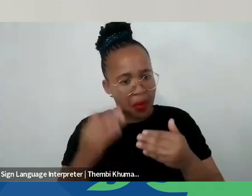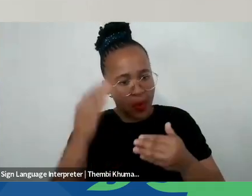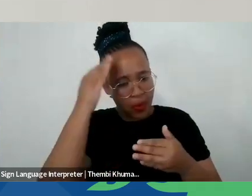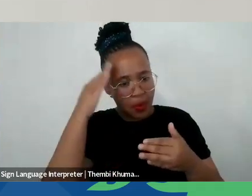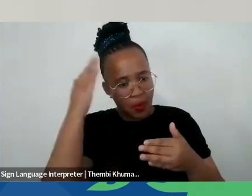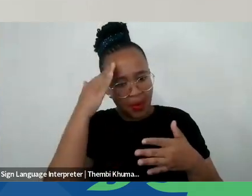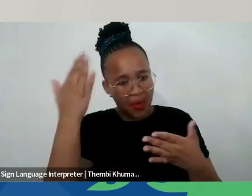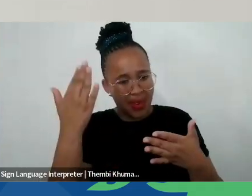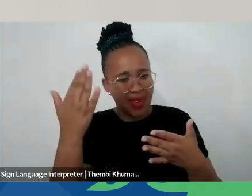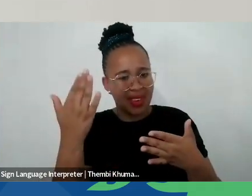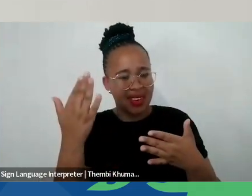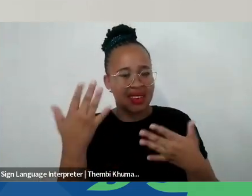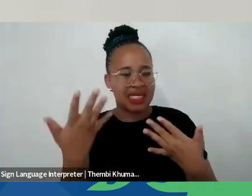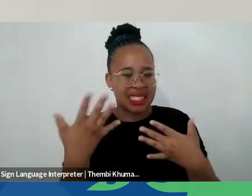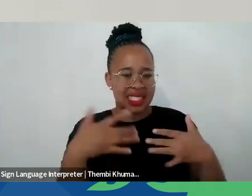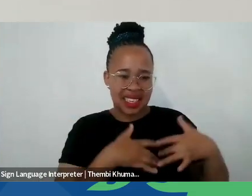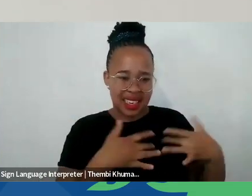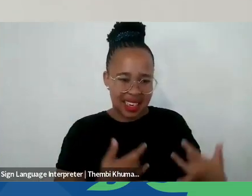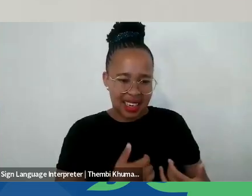pressure on your heart.